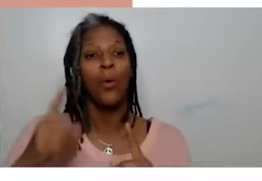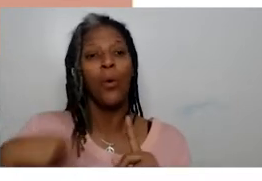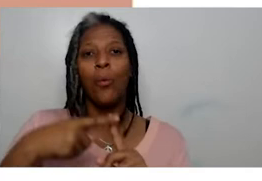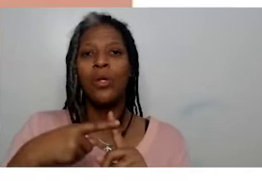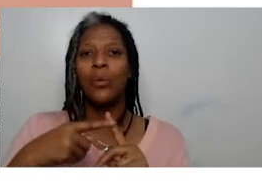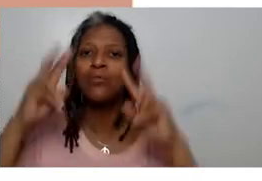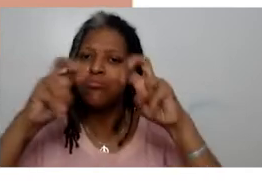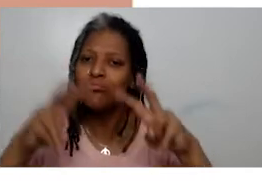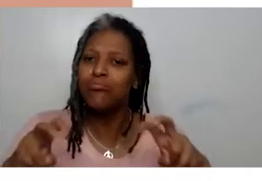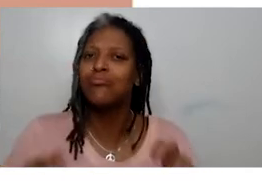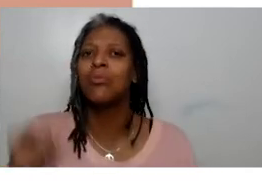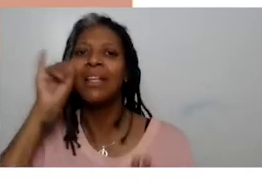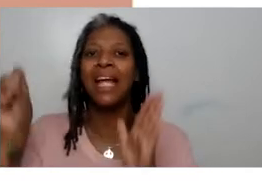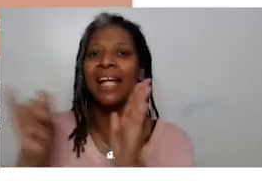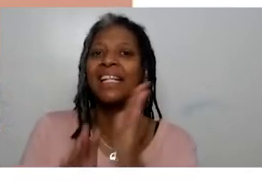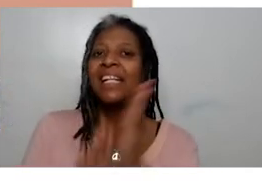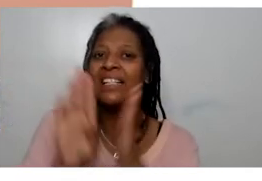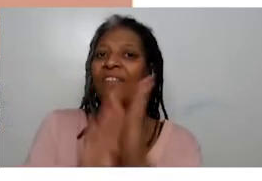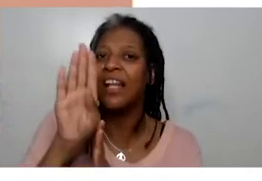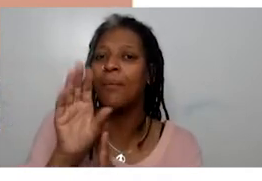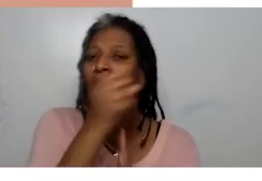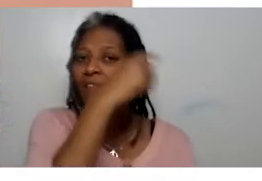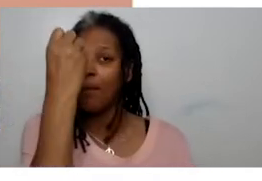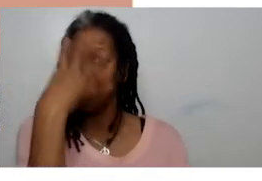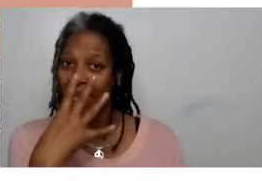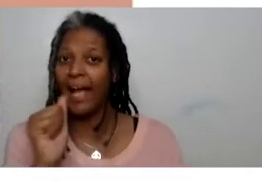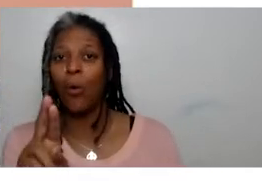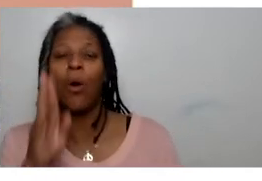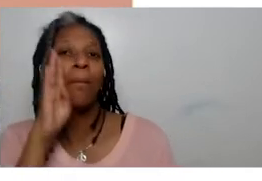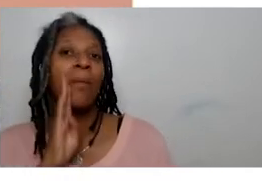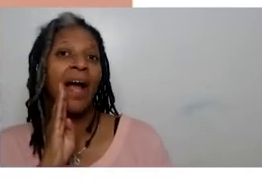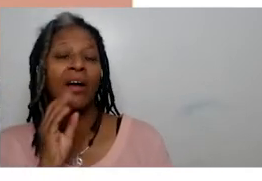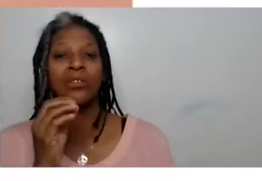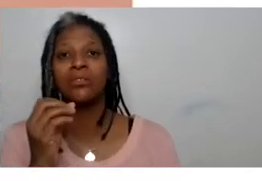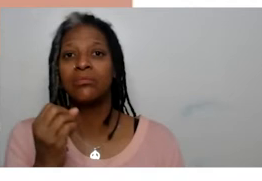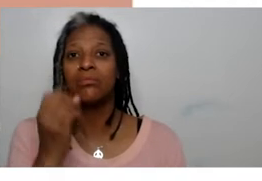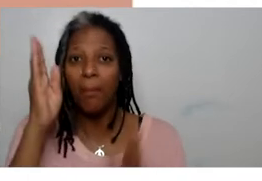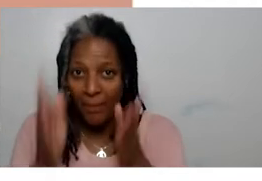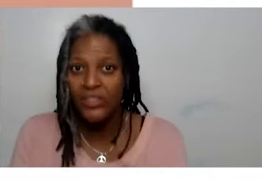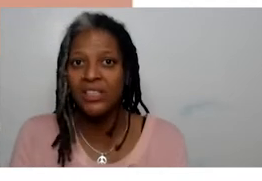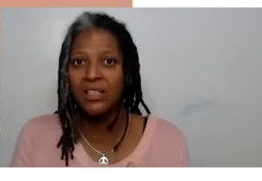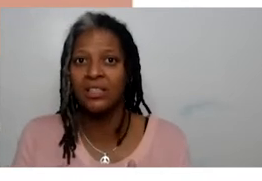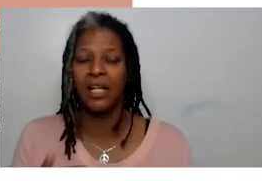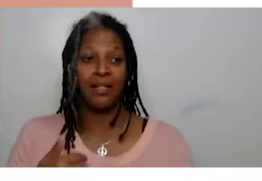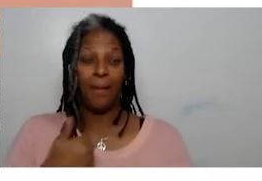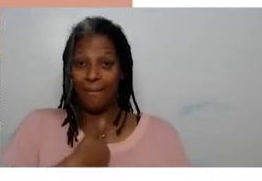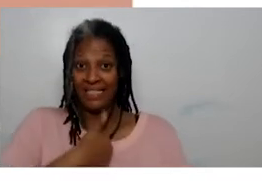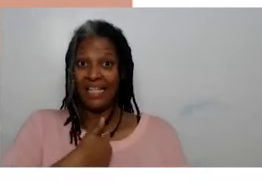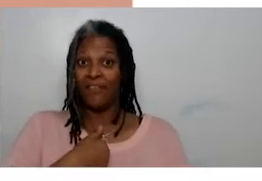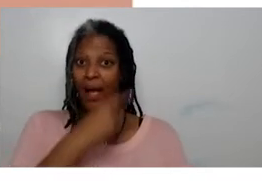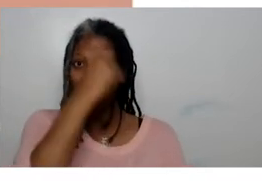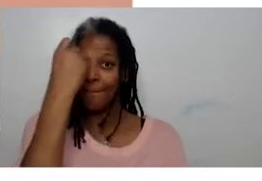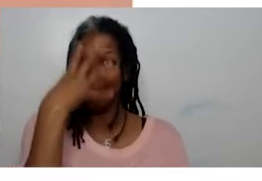a Black or brown person. And right, I'm an African-American woman. I'm going to speak from my experiences as a woman of color. I